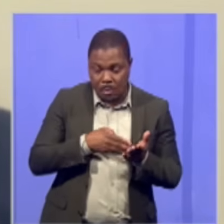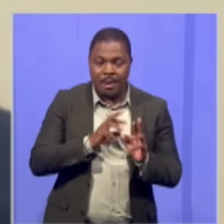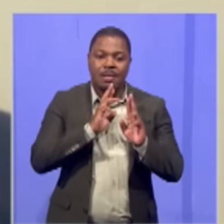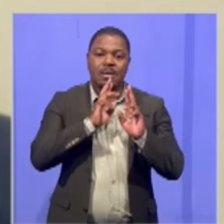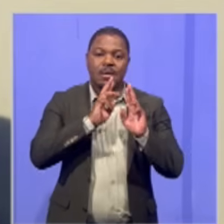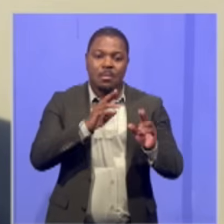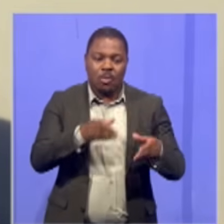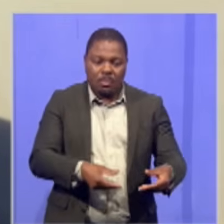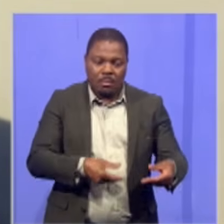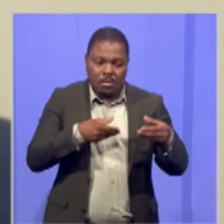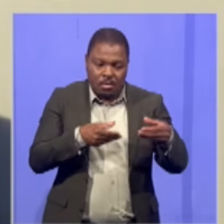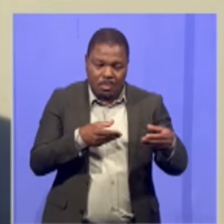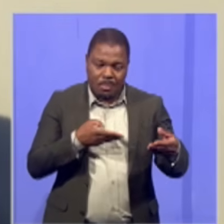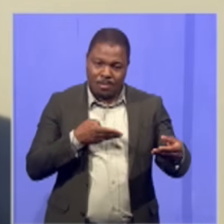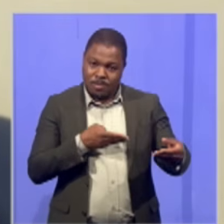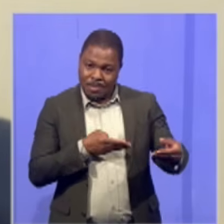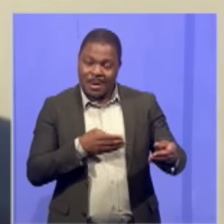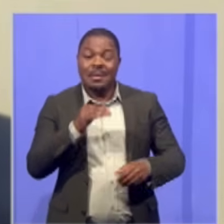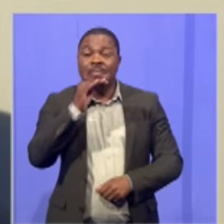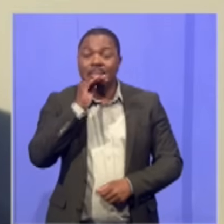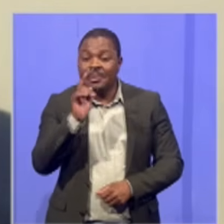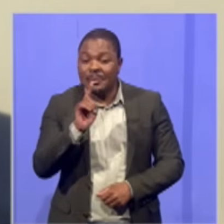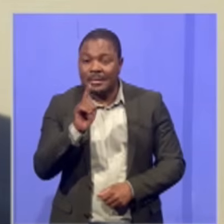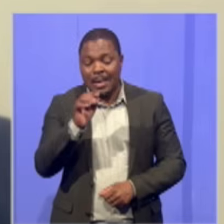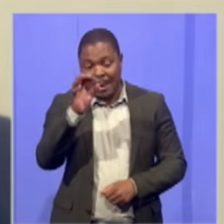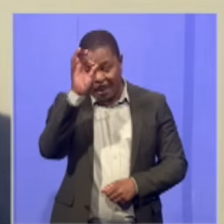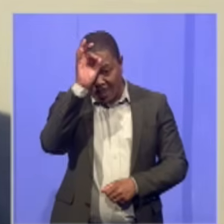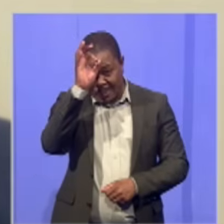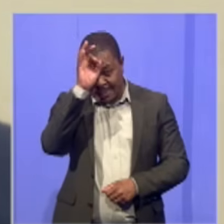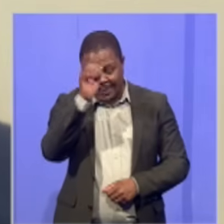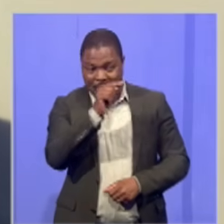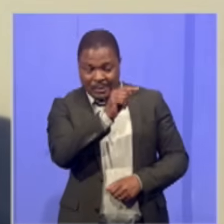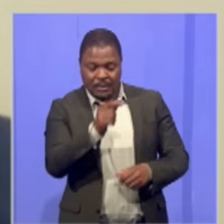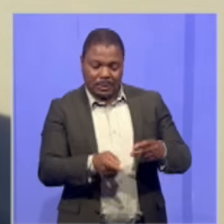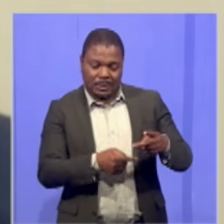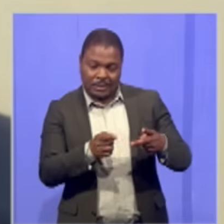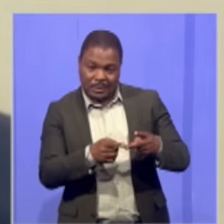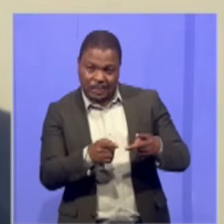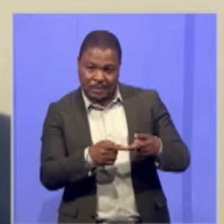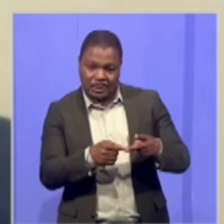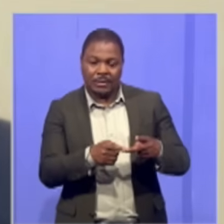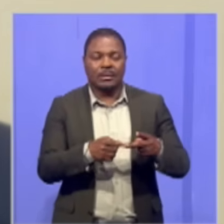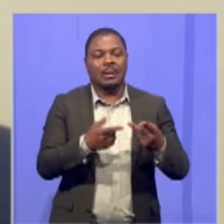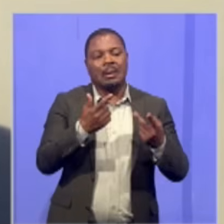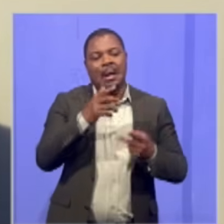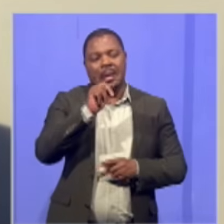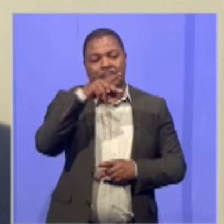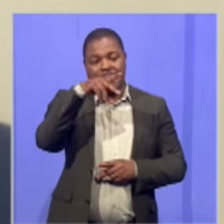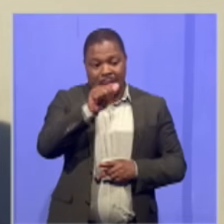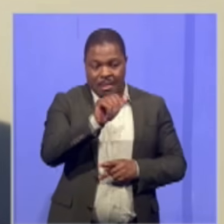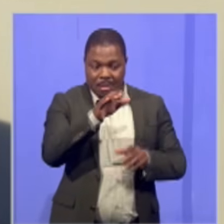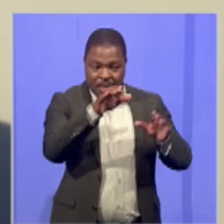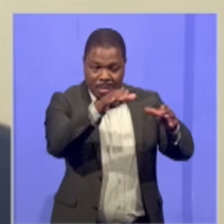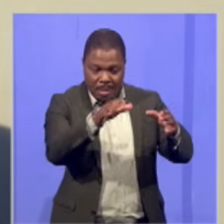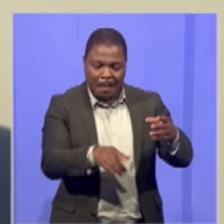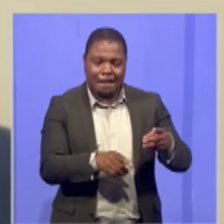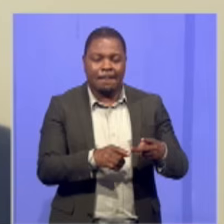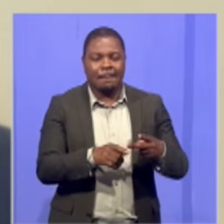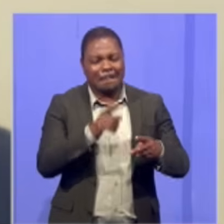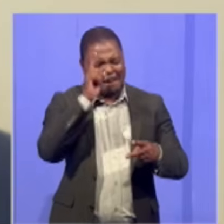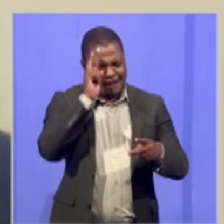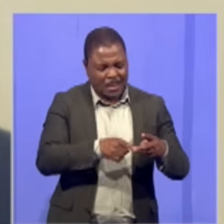raporoto e be teng ke mo e leng hore sepolesa ho kenyeleditse ka hare le botjhutjhisi ba naha tlamehile